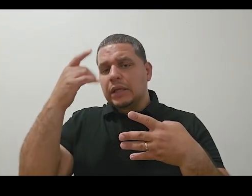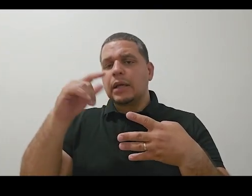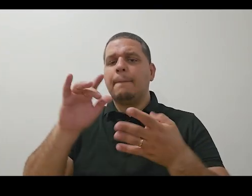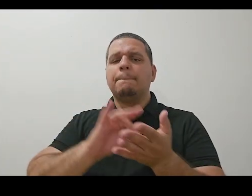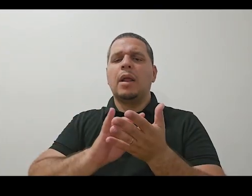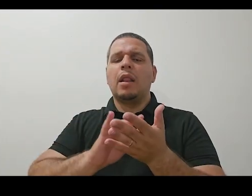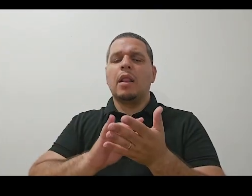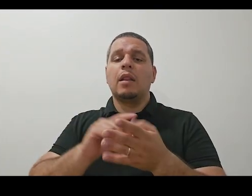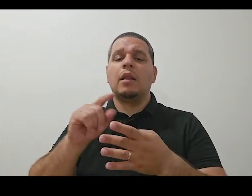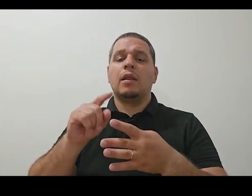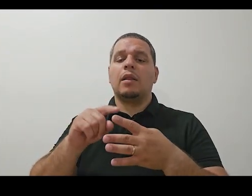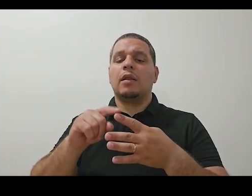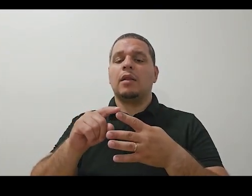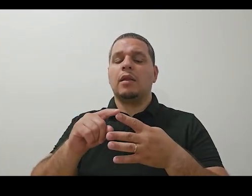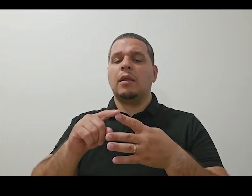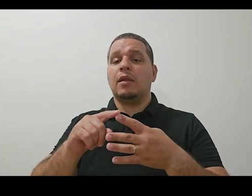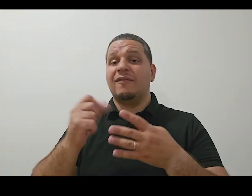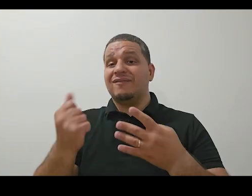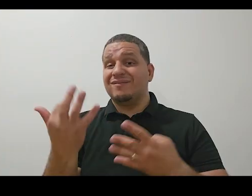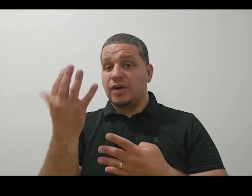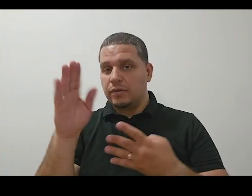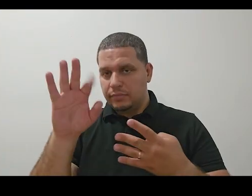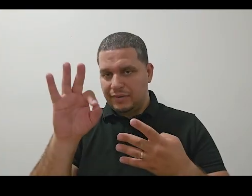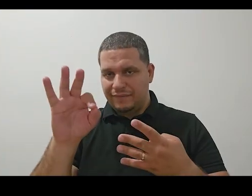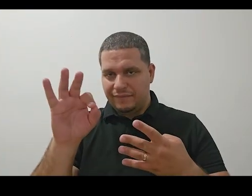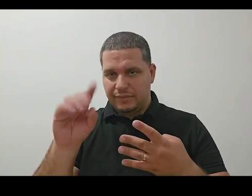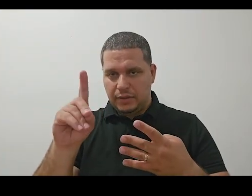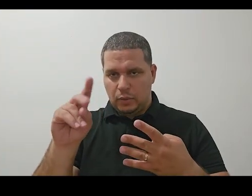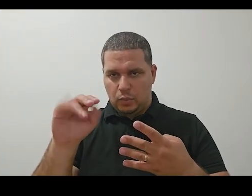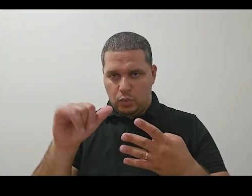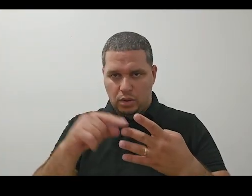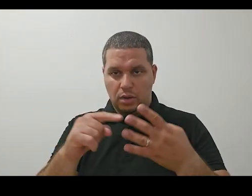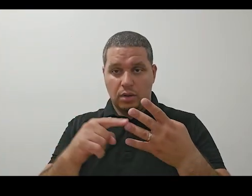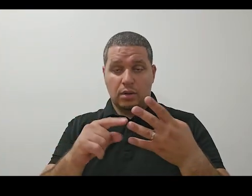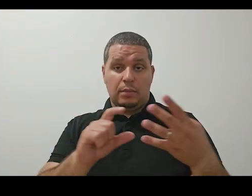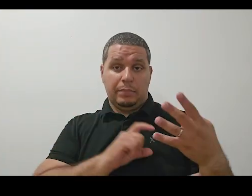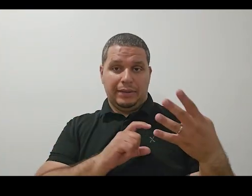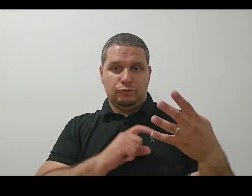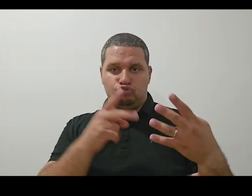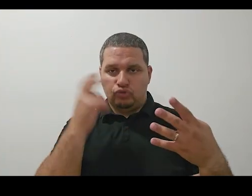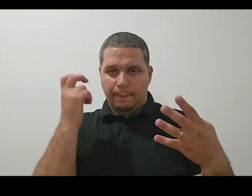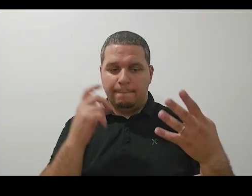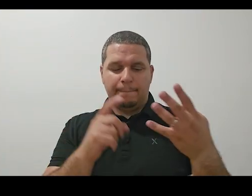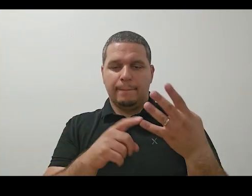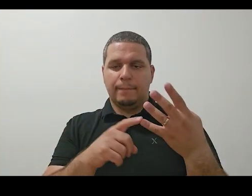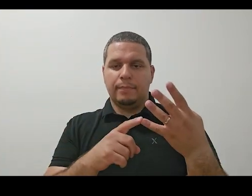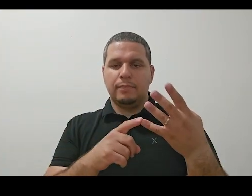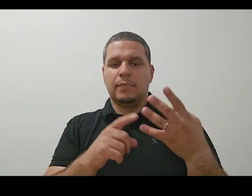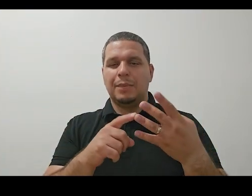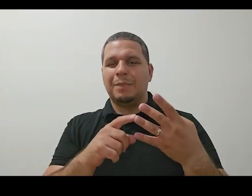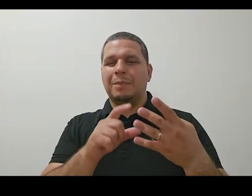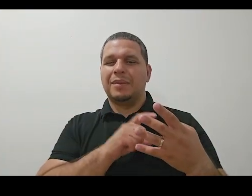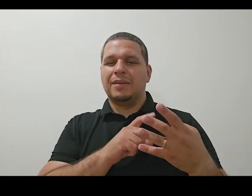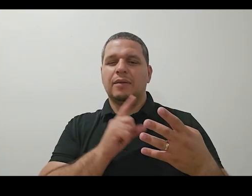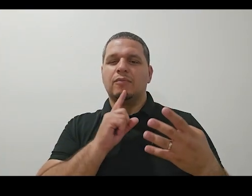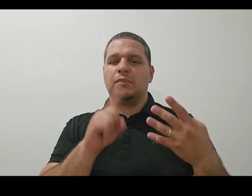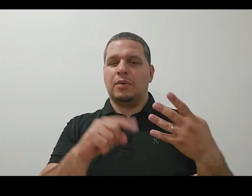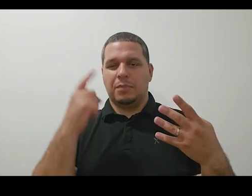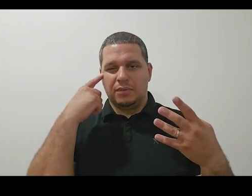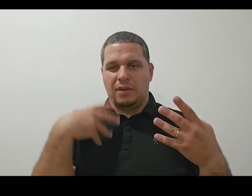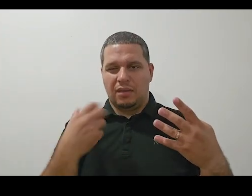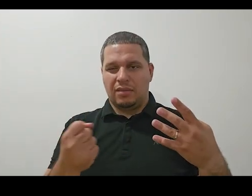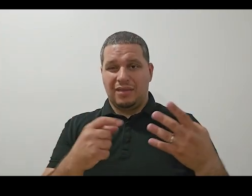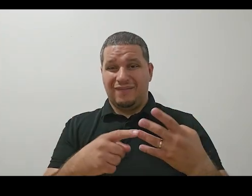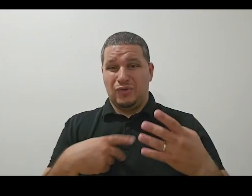get sick, you get a medical. If you got a fire, you have a fire department. If you get police, is used for crime, and police also